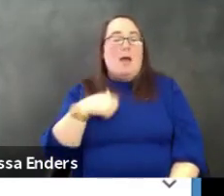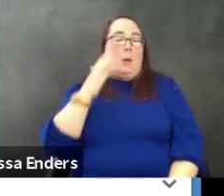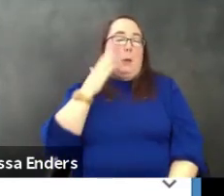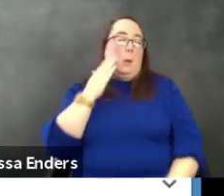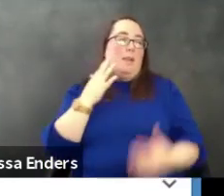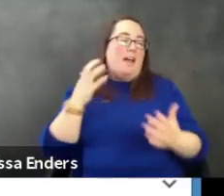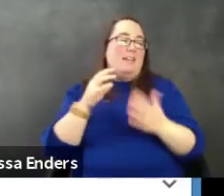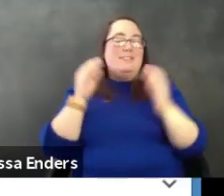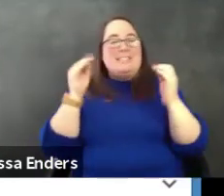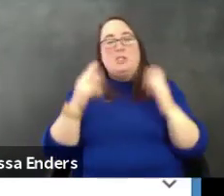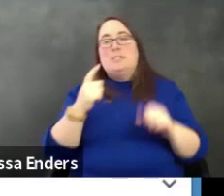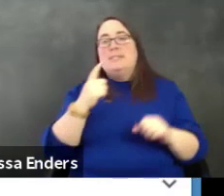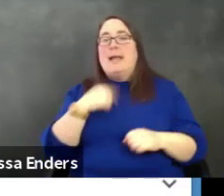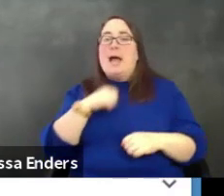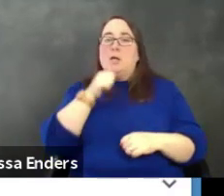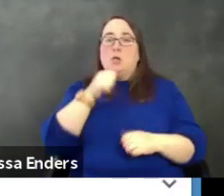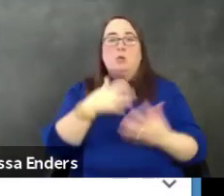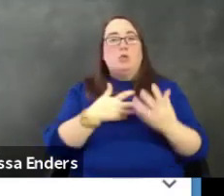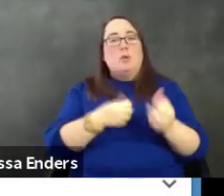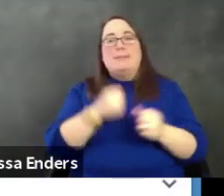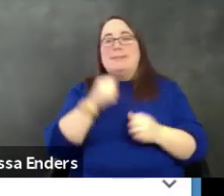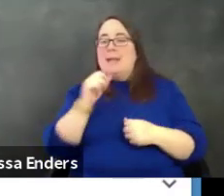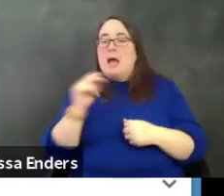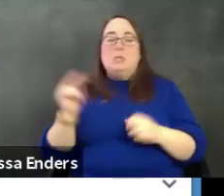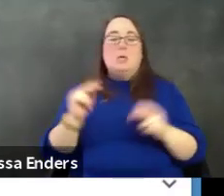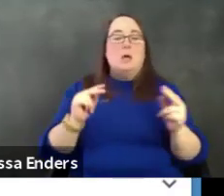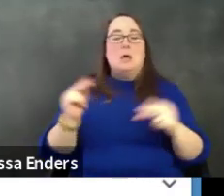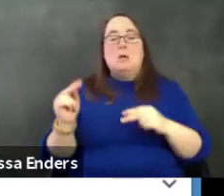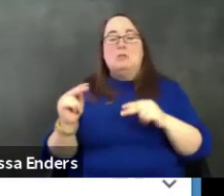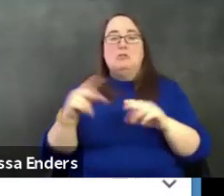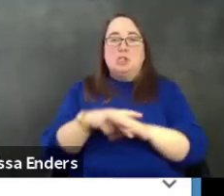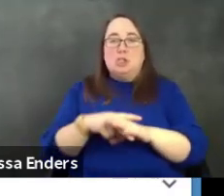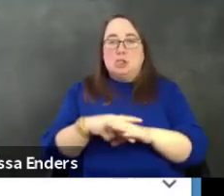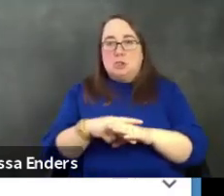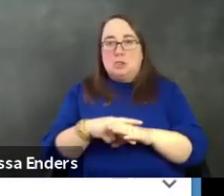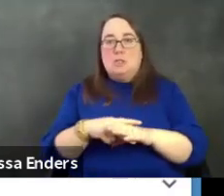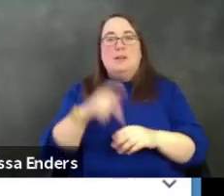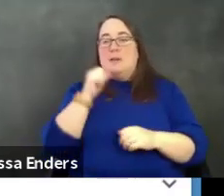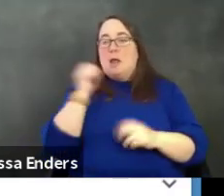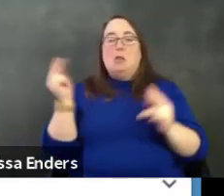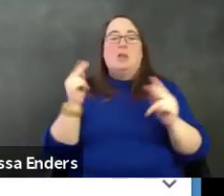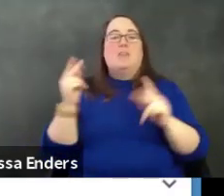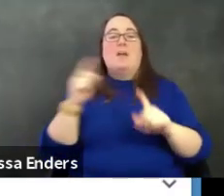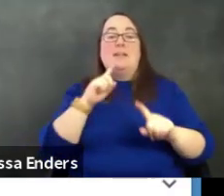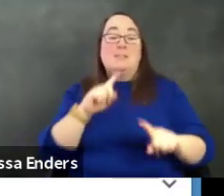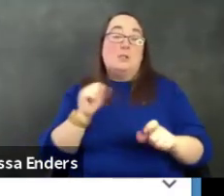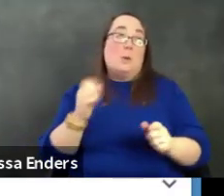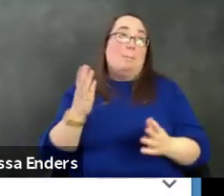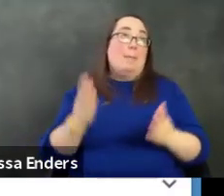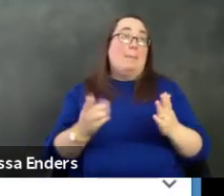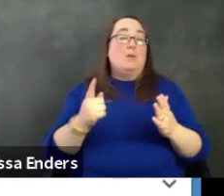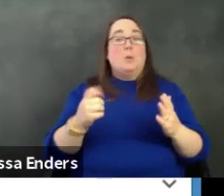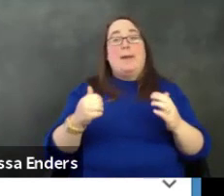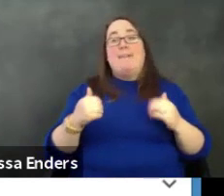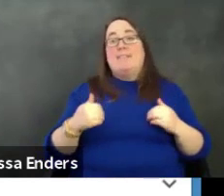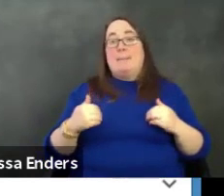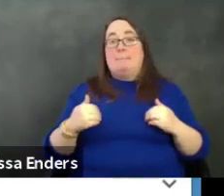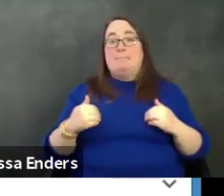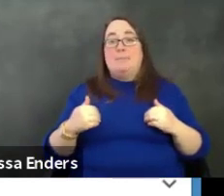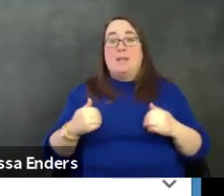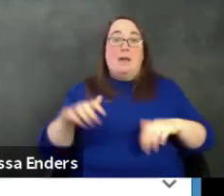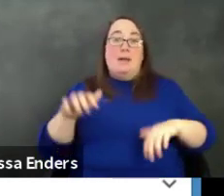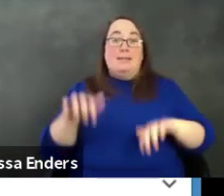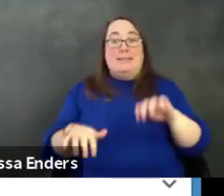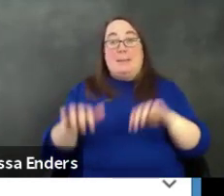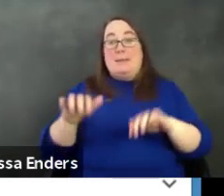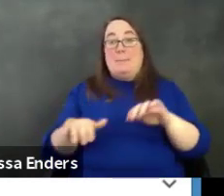me, well, I don't trust that they're not looking at each other's answers. So maybe you might have them type it up in their